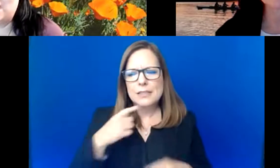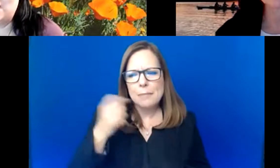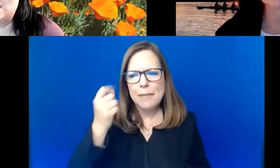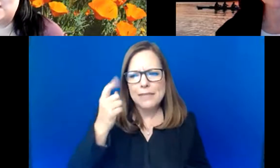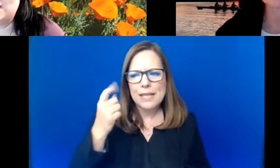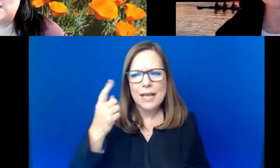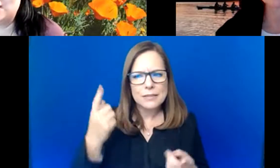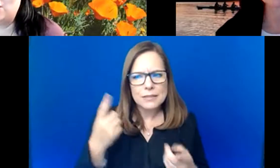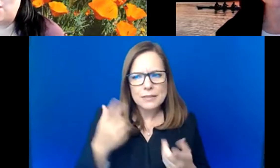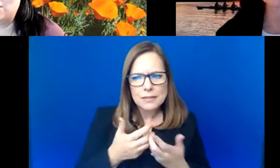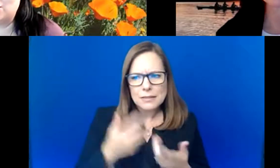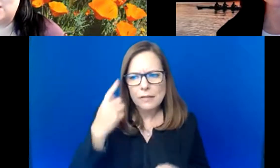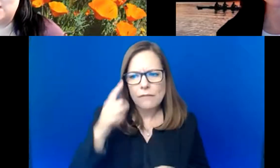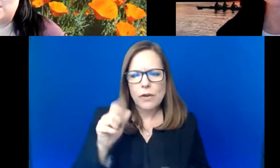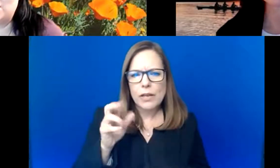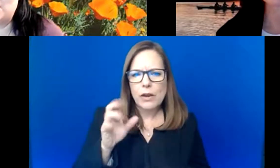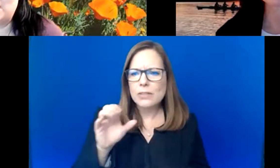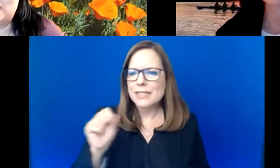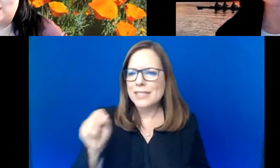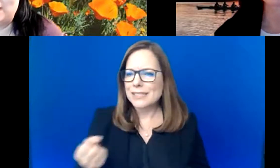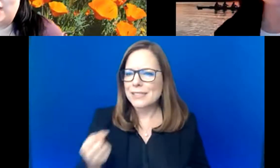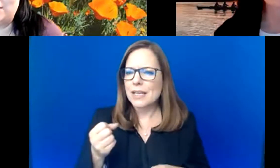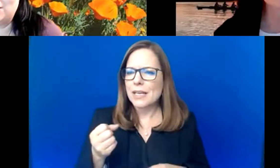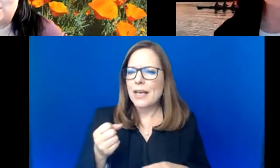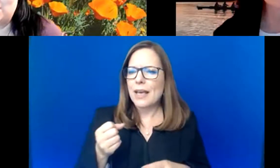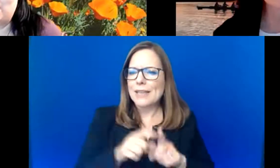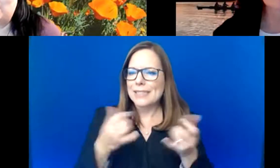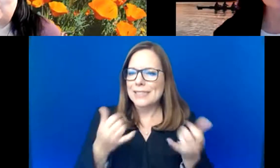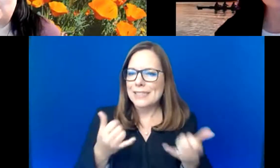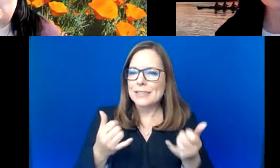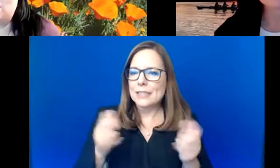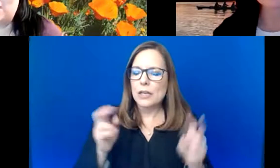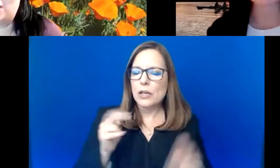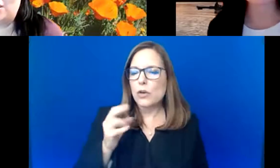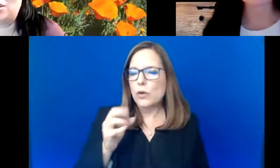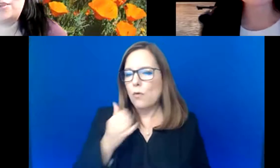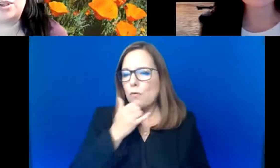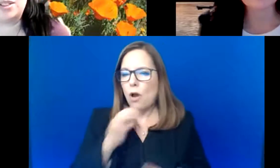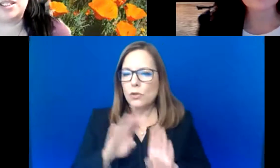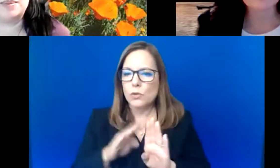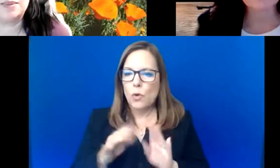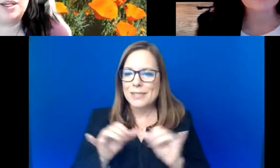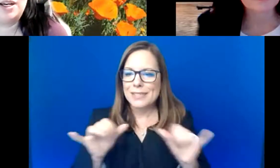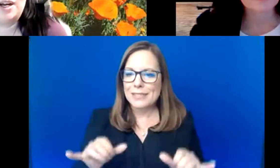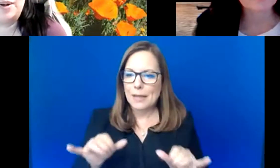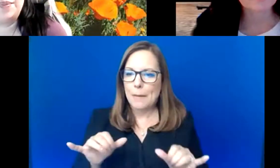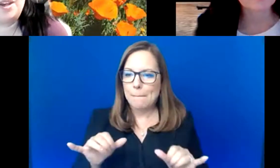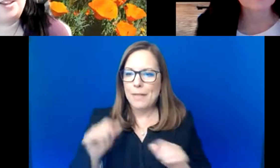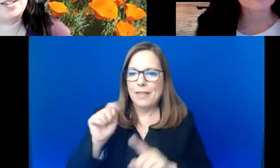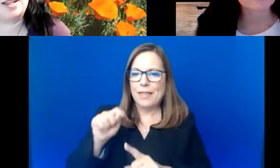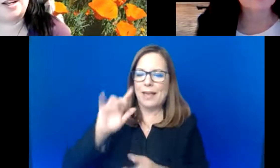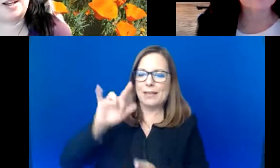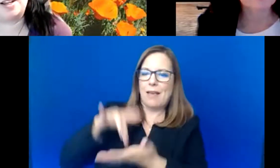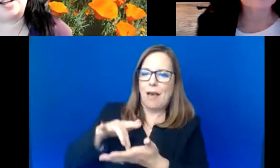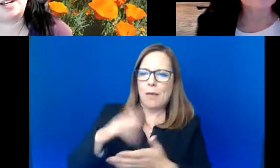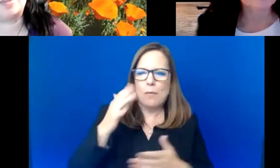ADRCs as an existing no wrong door systems to be the hub in the hubs and spokes model instead of creating a new separate system?